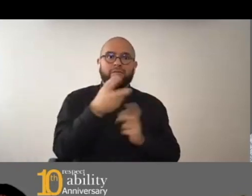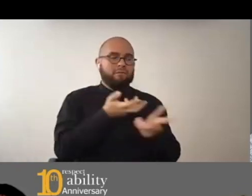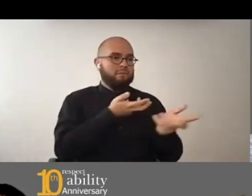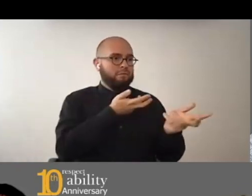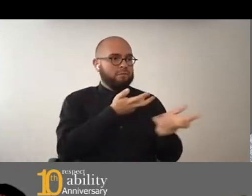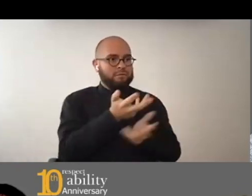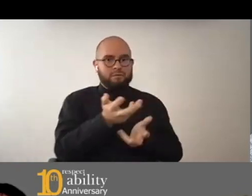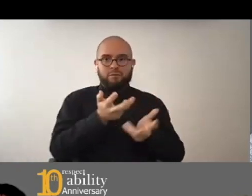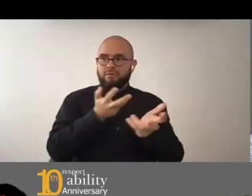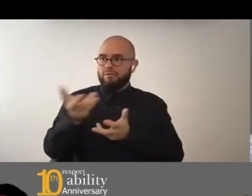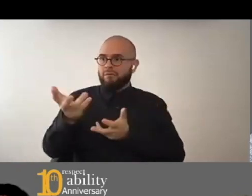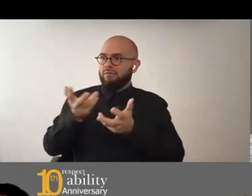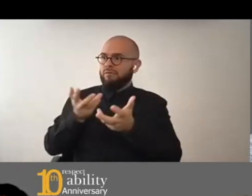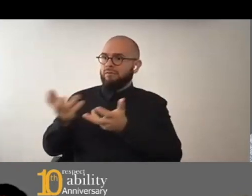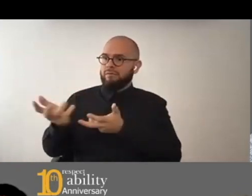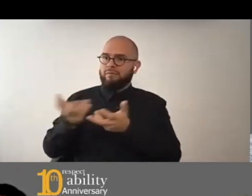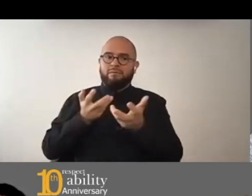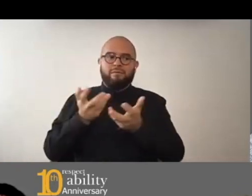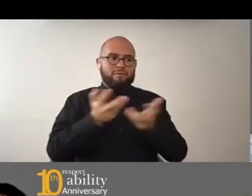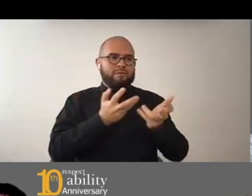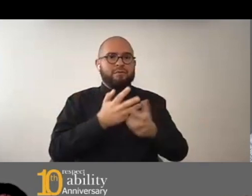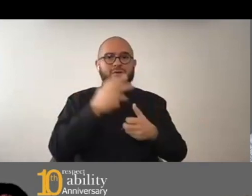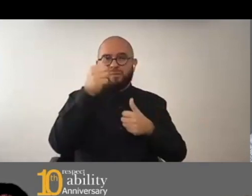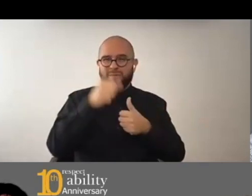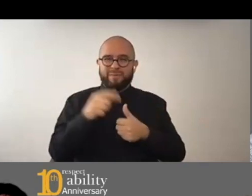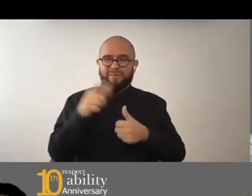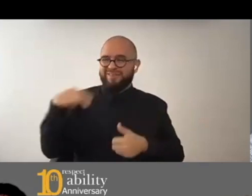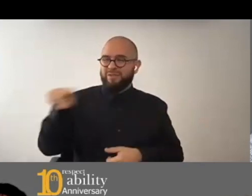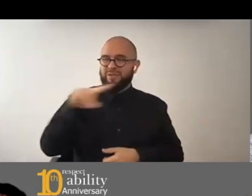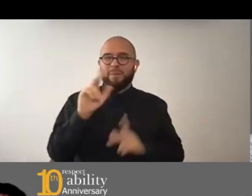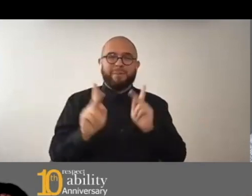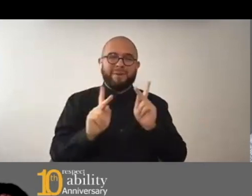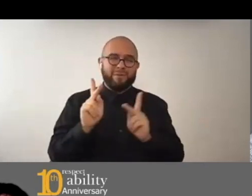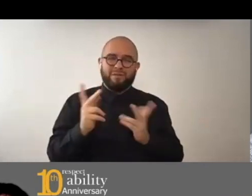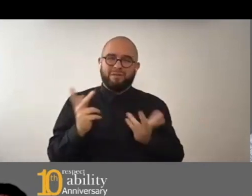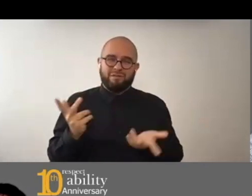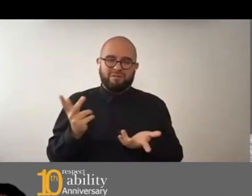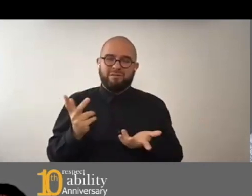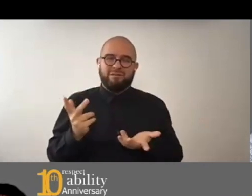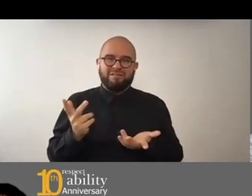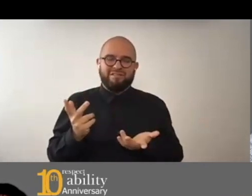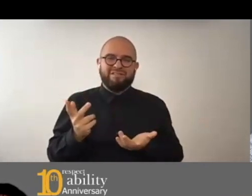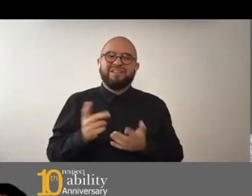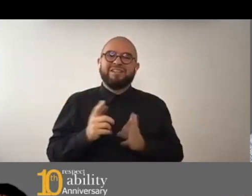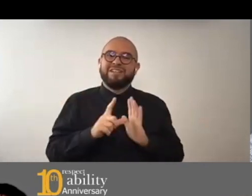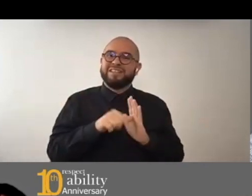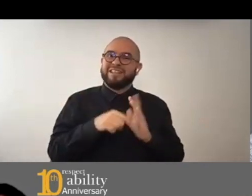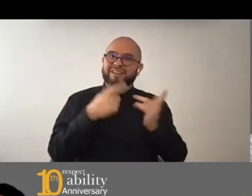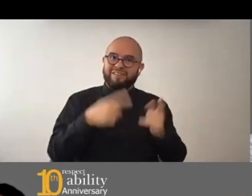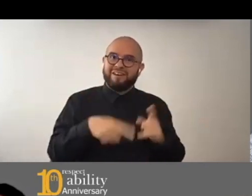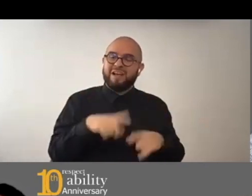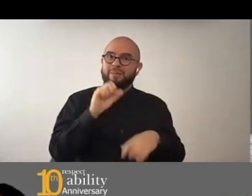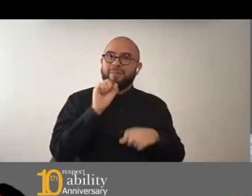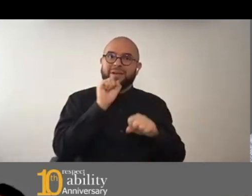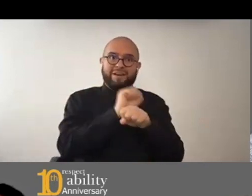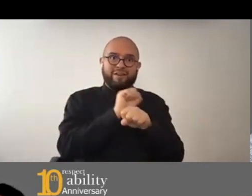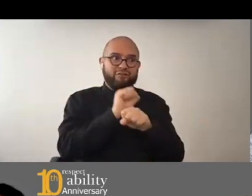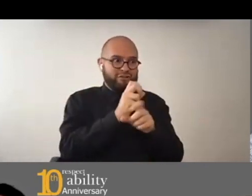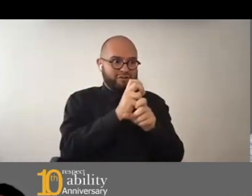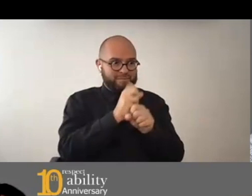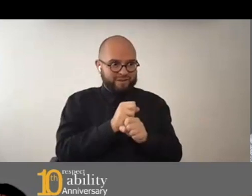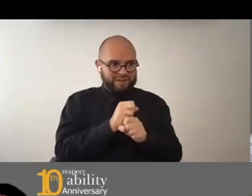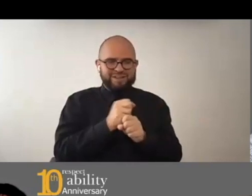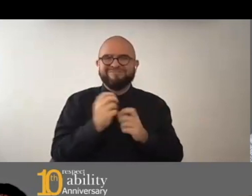especially once you get into a job or an internship, it's very easy to get used to the churn. To Stacy's point